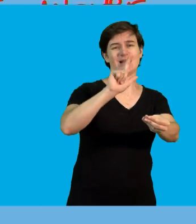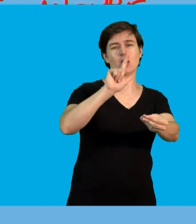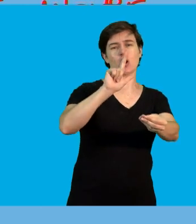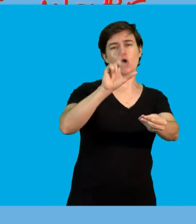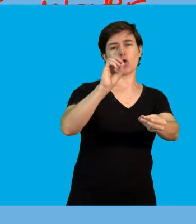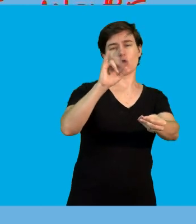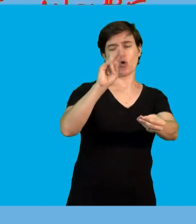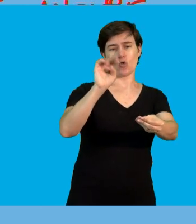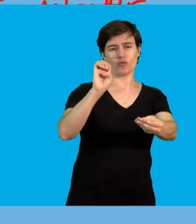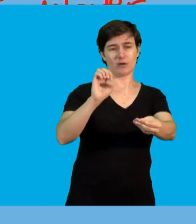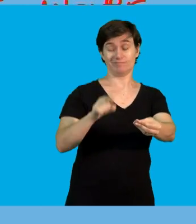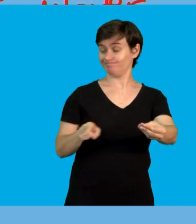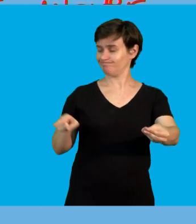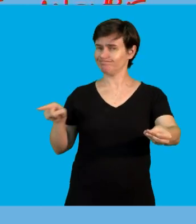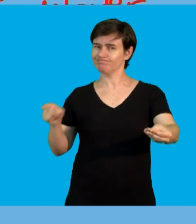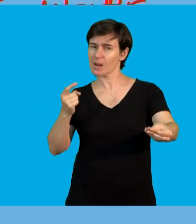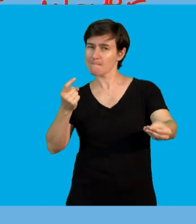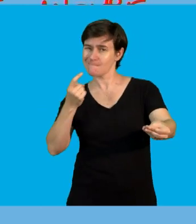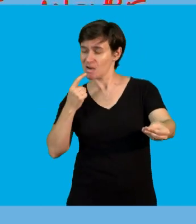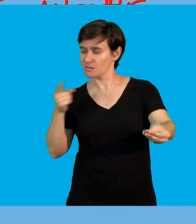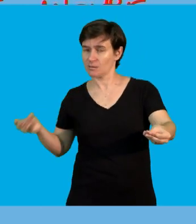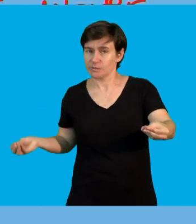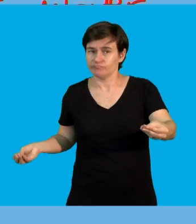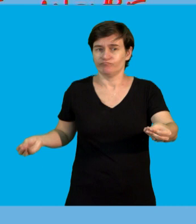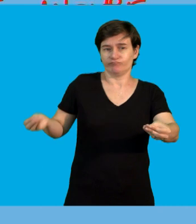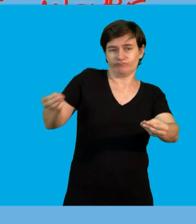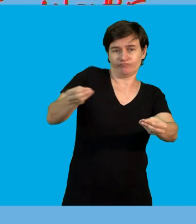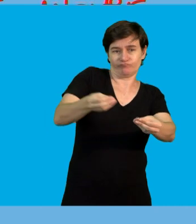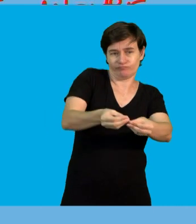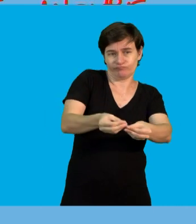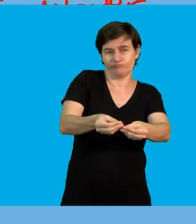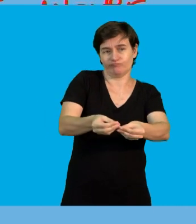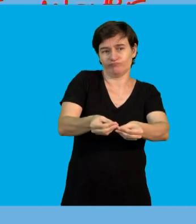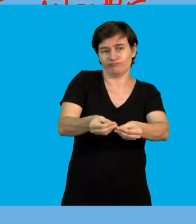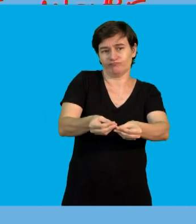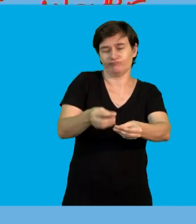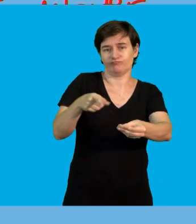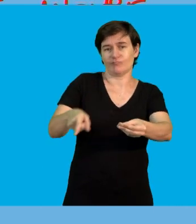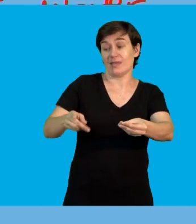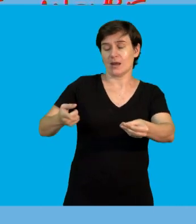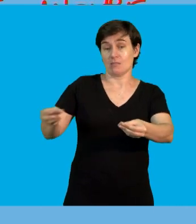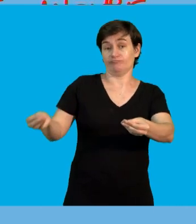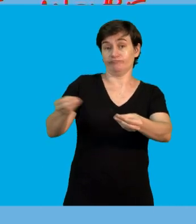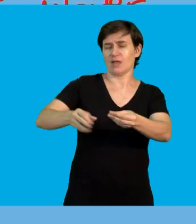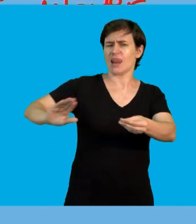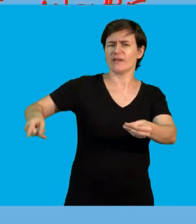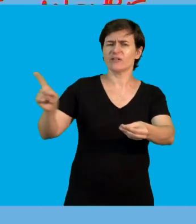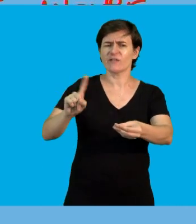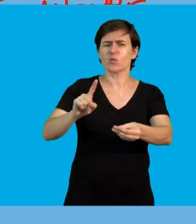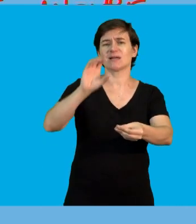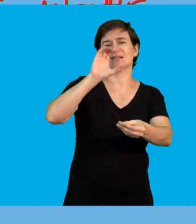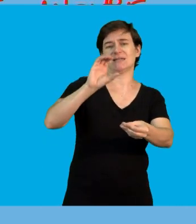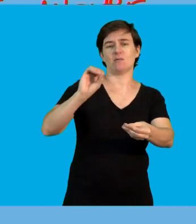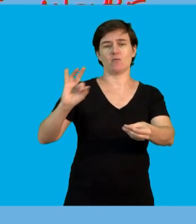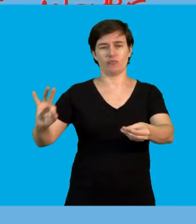And then on this carbonate, the carbonate is going to now break from the calcium, then the calcium will bond, chemically bond with